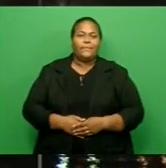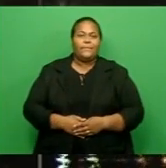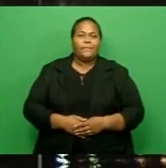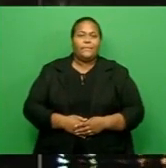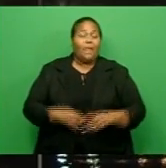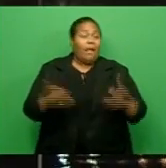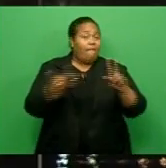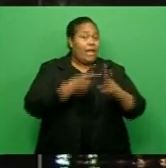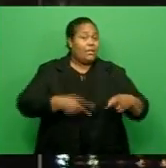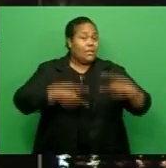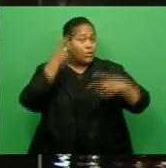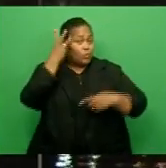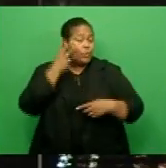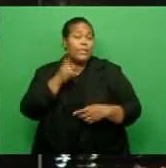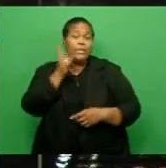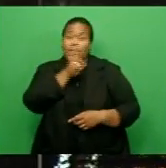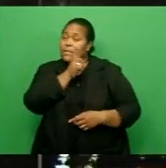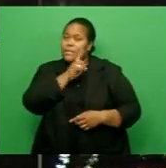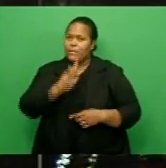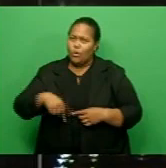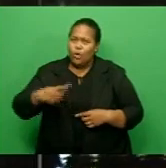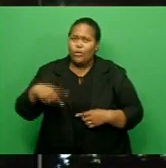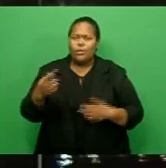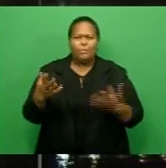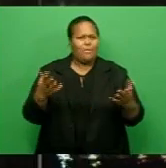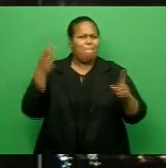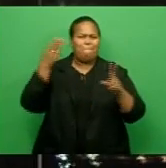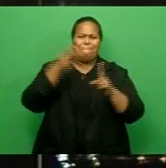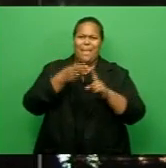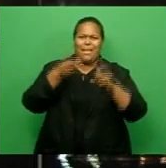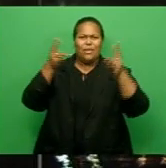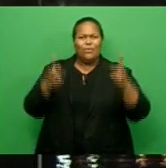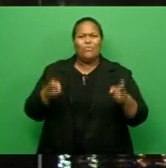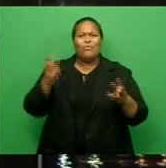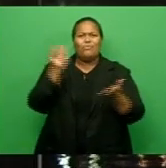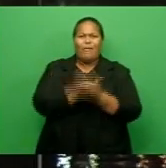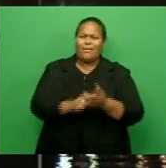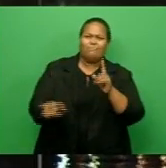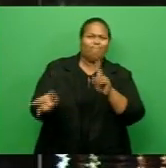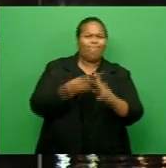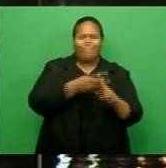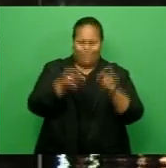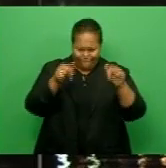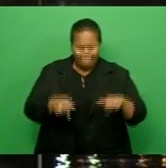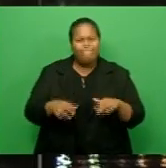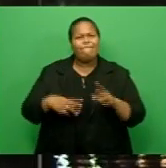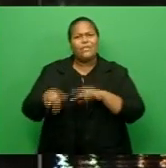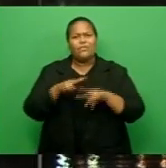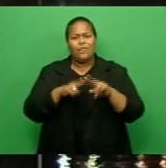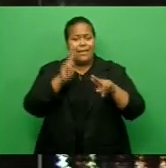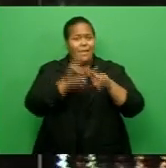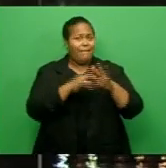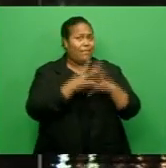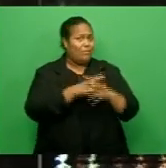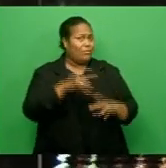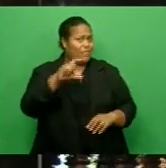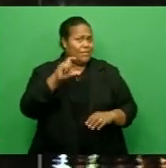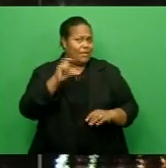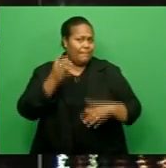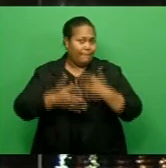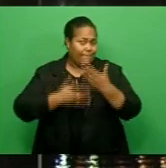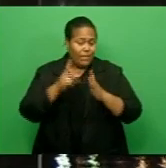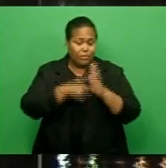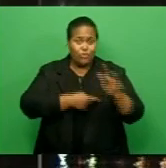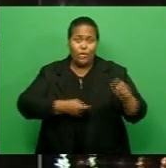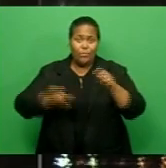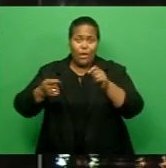Violence against women and girls continues to be a major human rights violation in Fiji, according to the Fiji Women's Crisis Centre. From January to